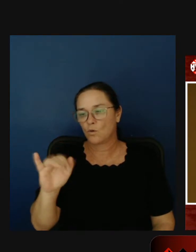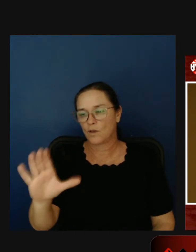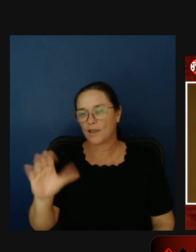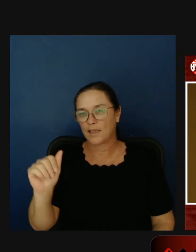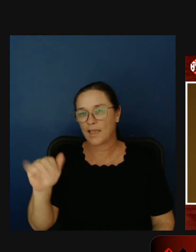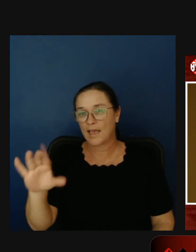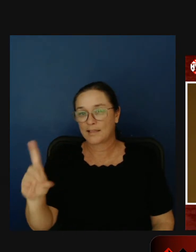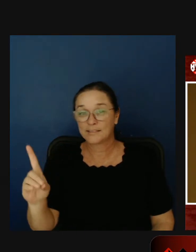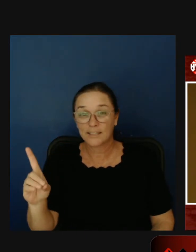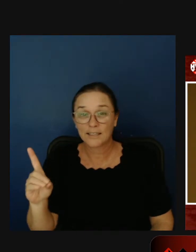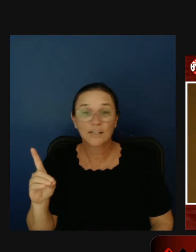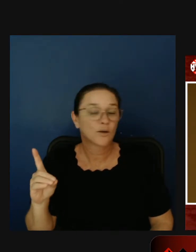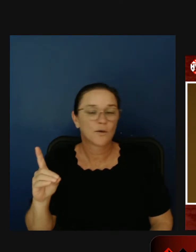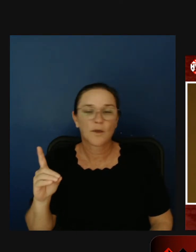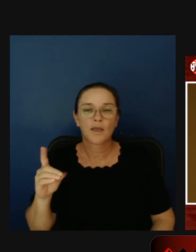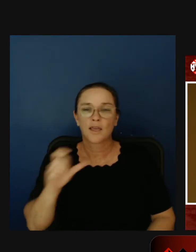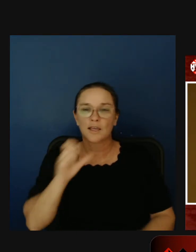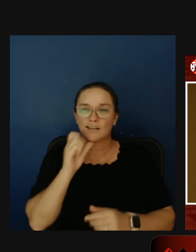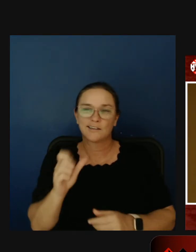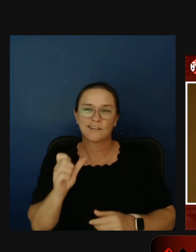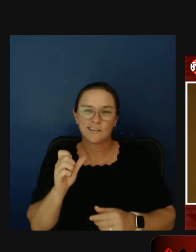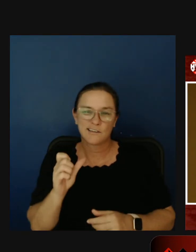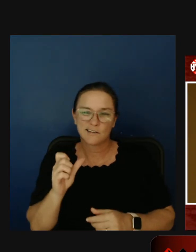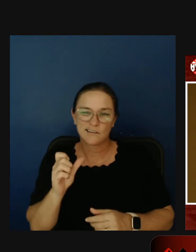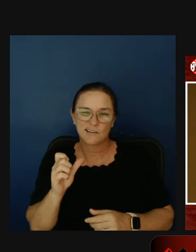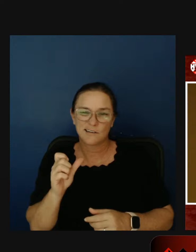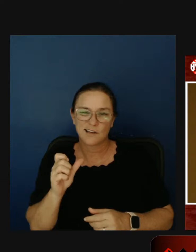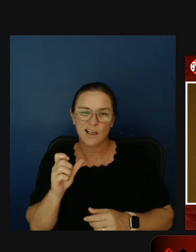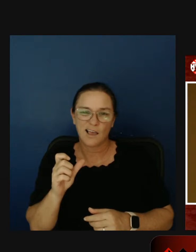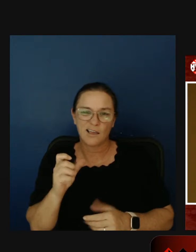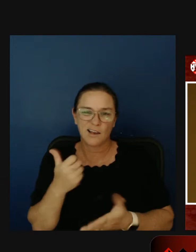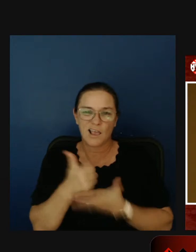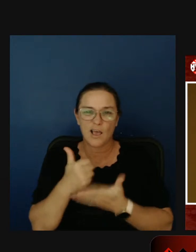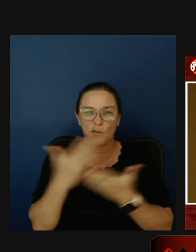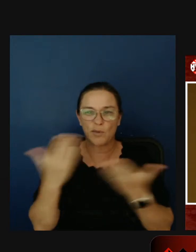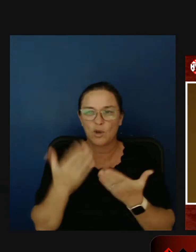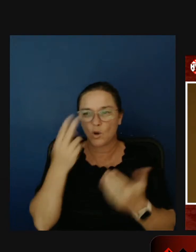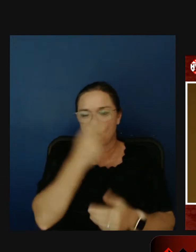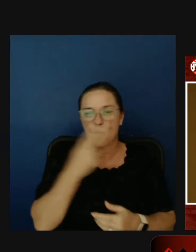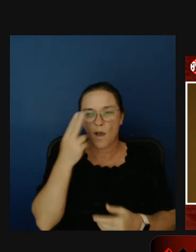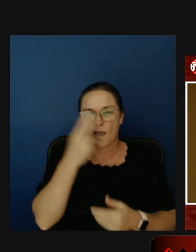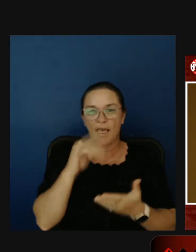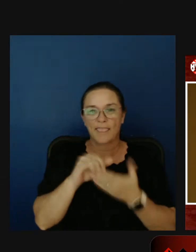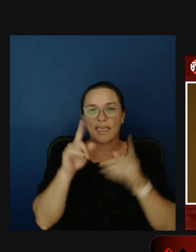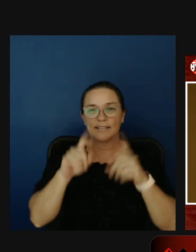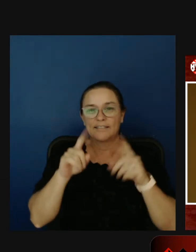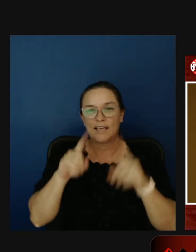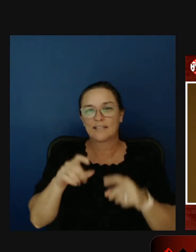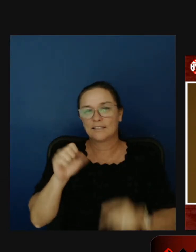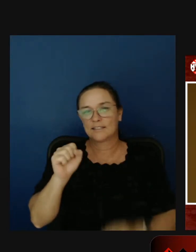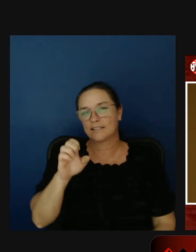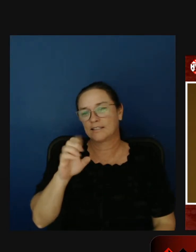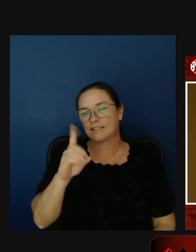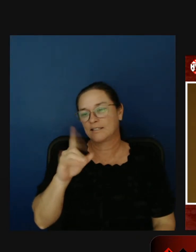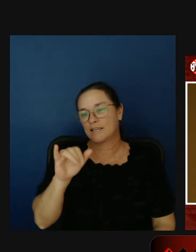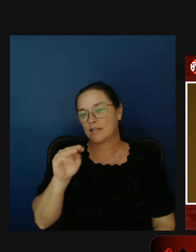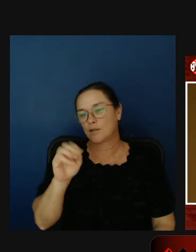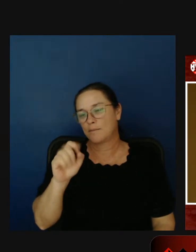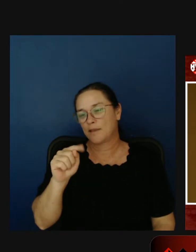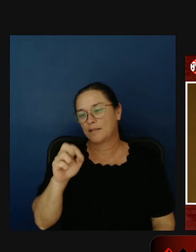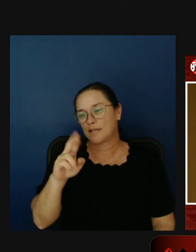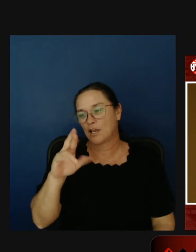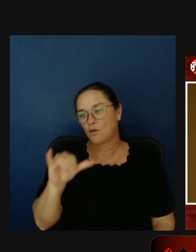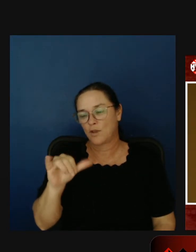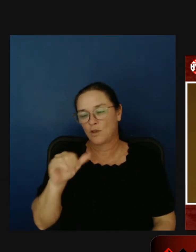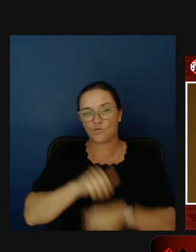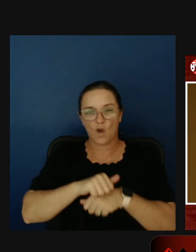No, exactly. Not very useful in Hawaii. So this is actually used to test sedimentary rocks a lot. You